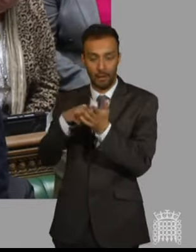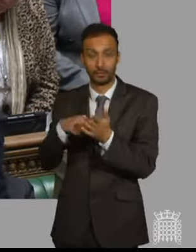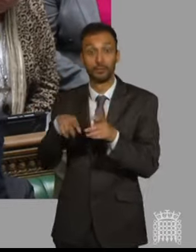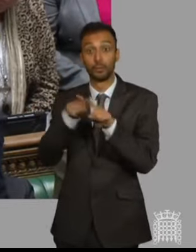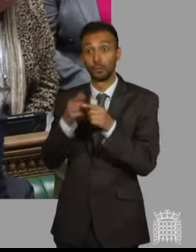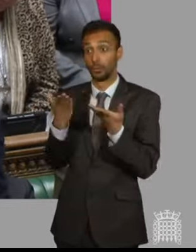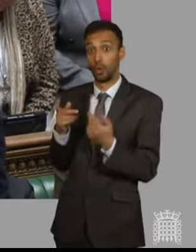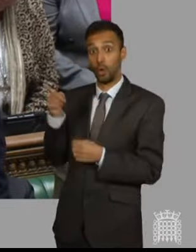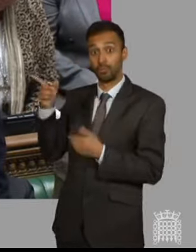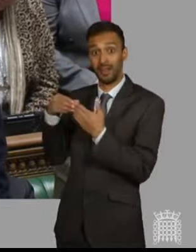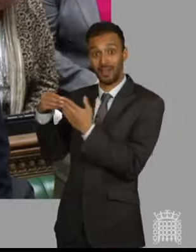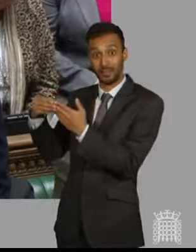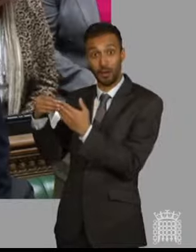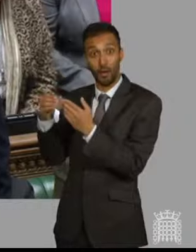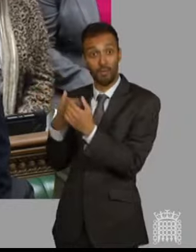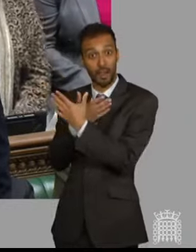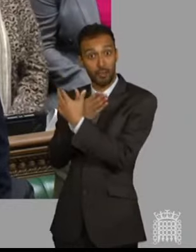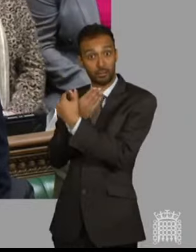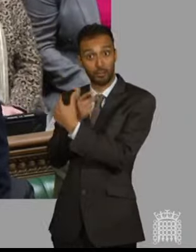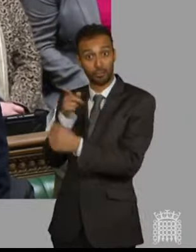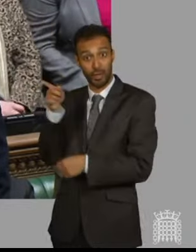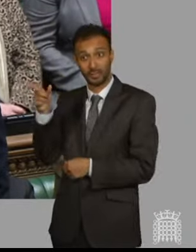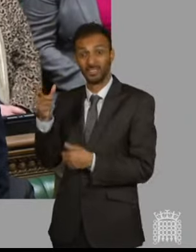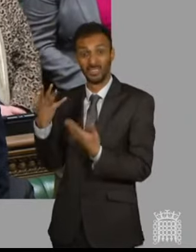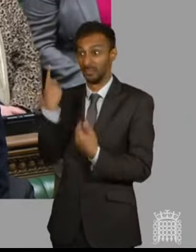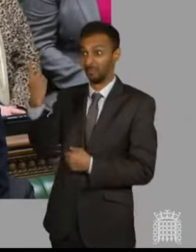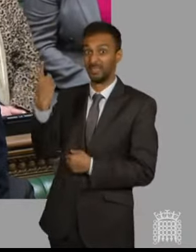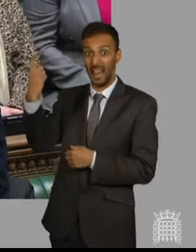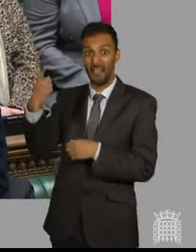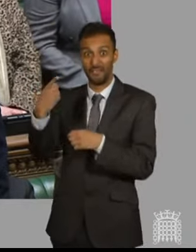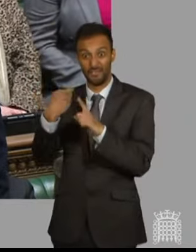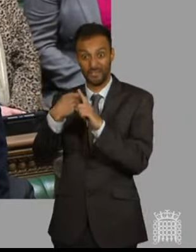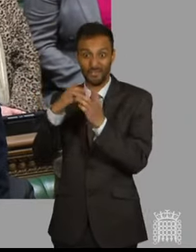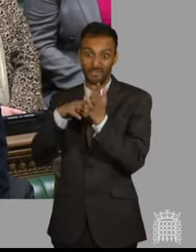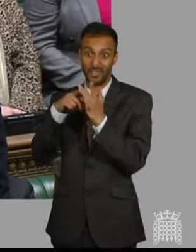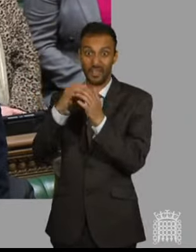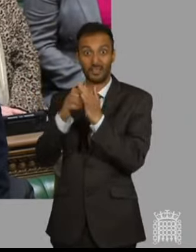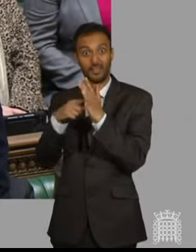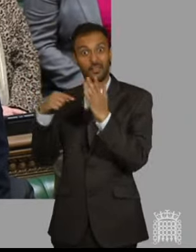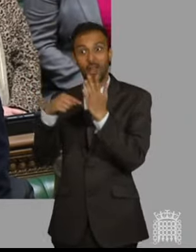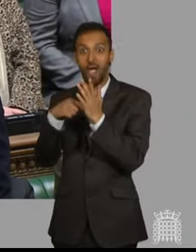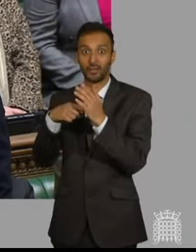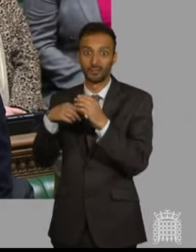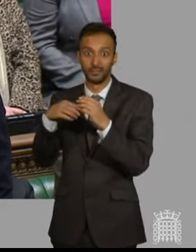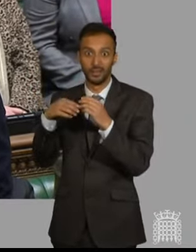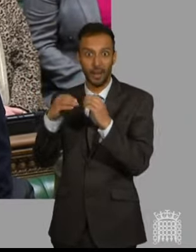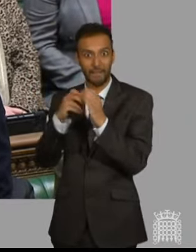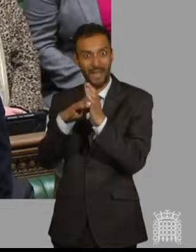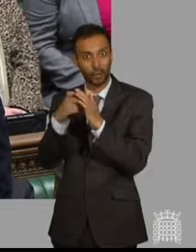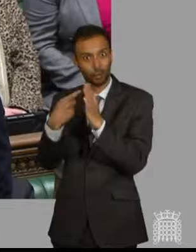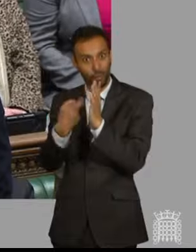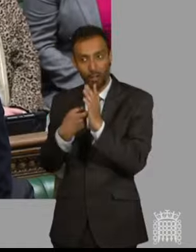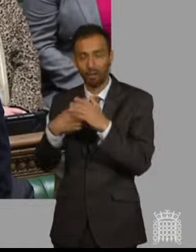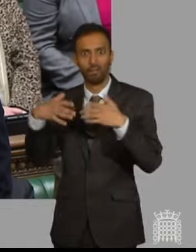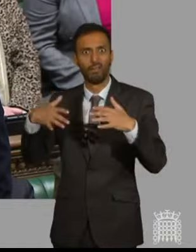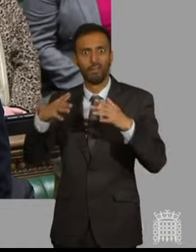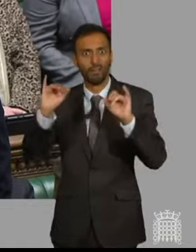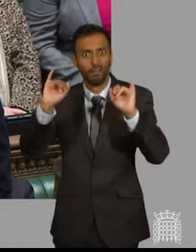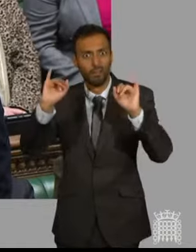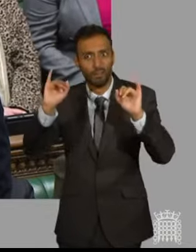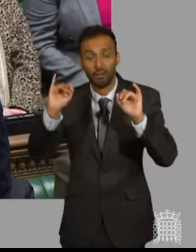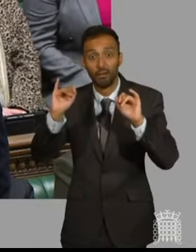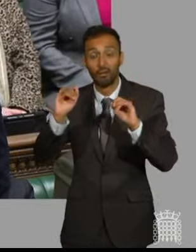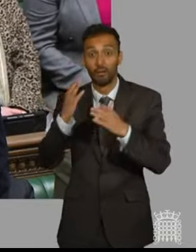a Horizon system scandal overseen by a former Conservative Prime Minister who now hides in the House of Lords as a